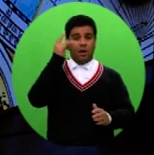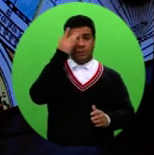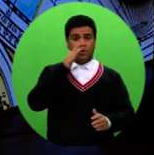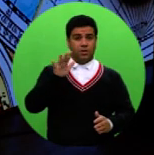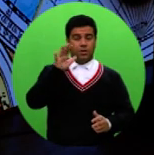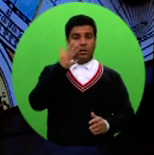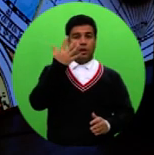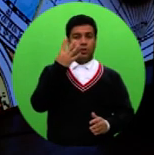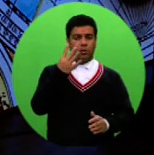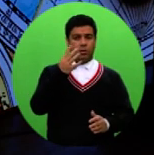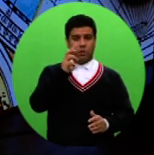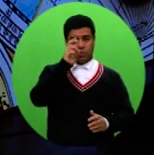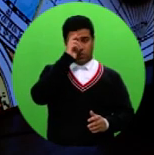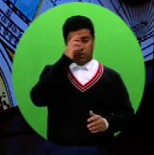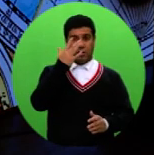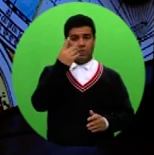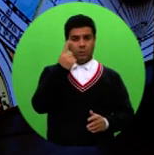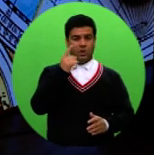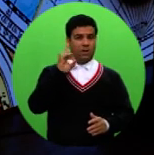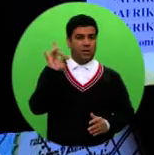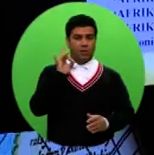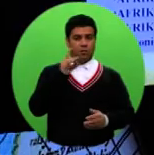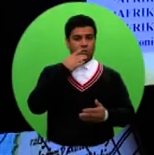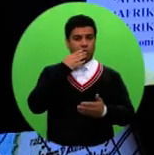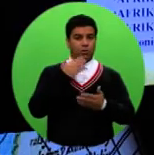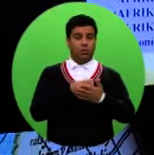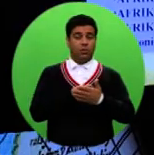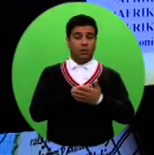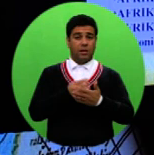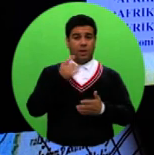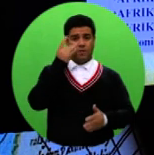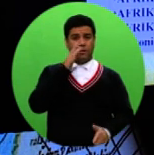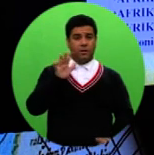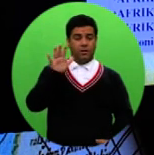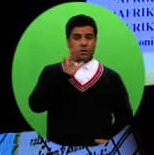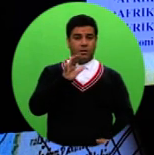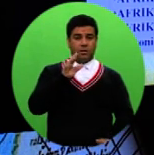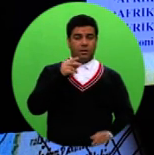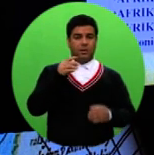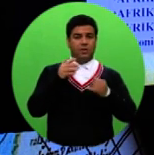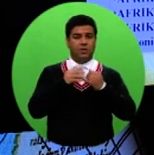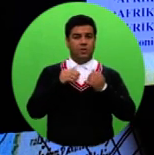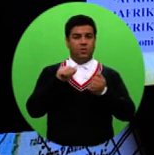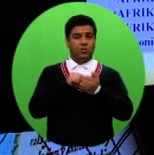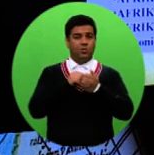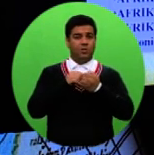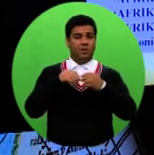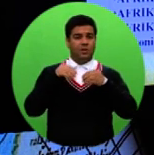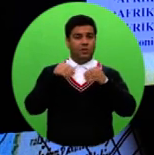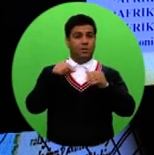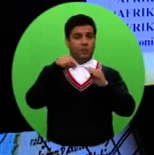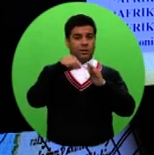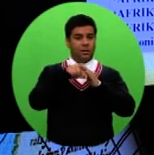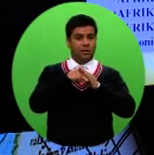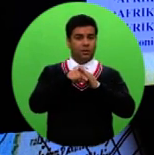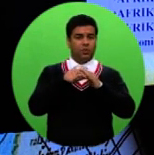51-tasi respublika. Afrikani Sahroi Kabir cho'lining janubiy qismlari cho'llashish